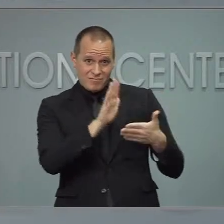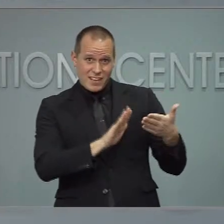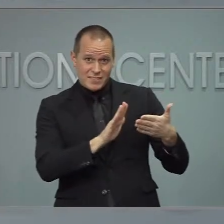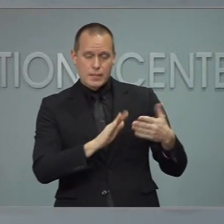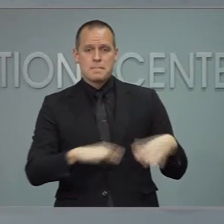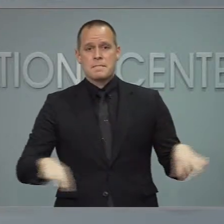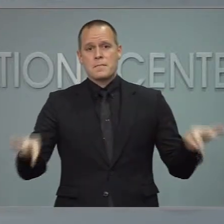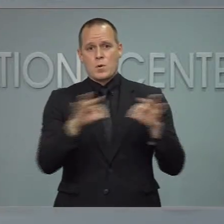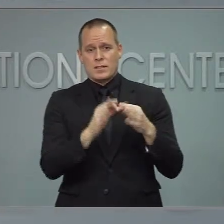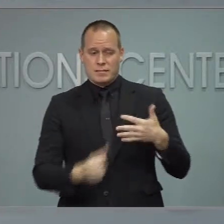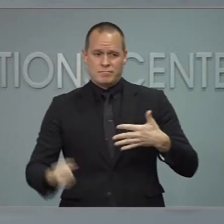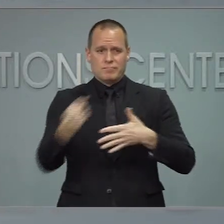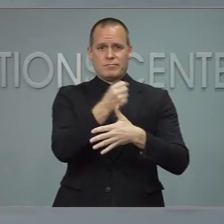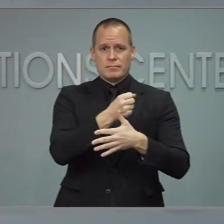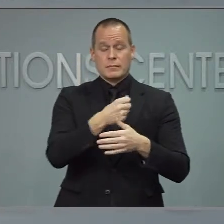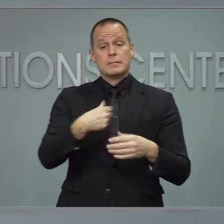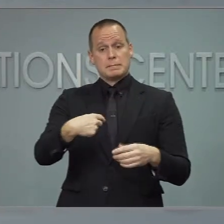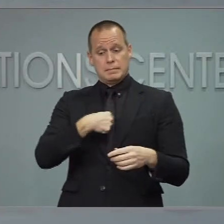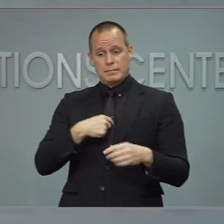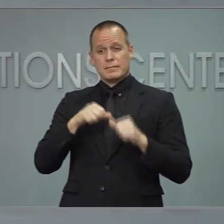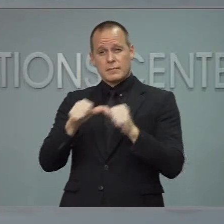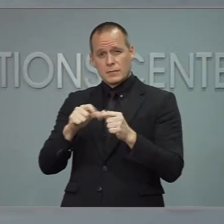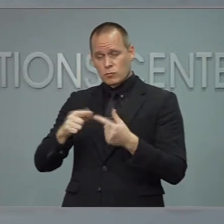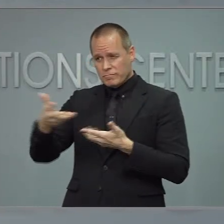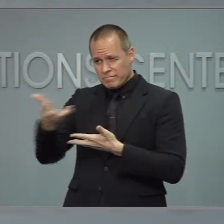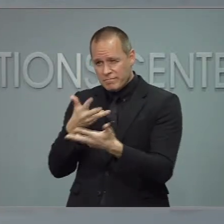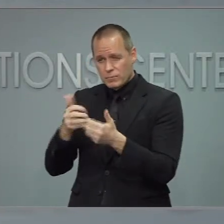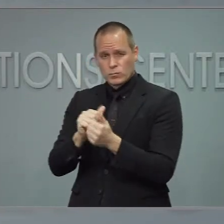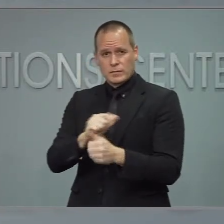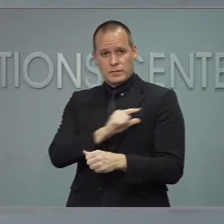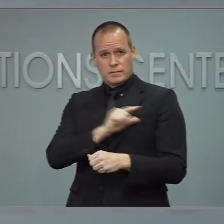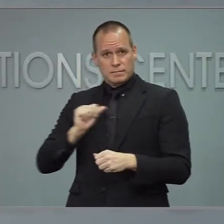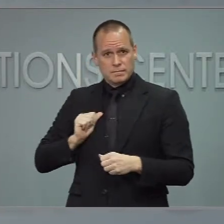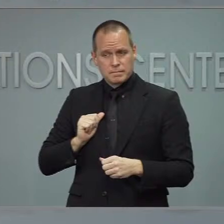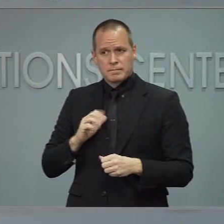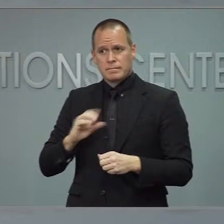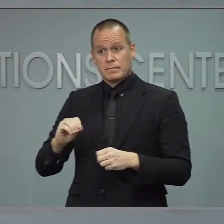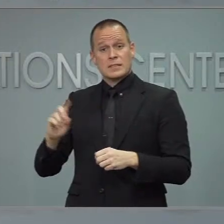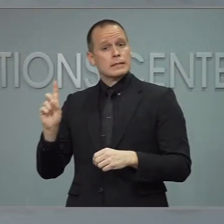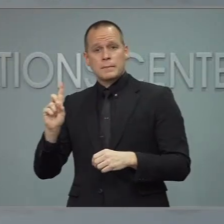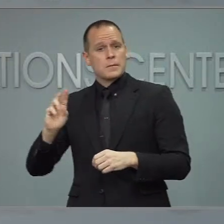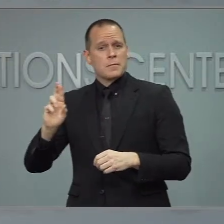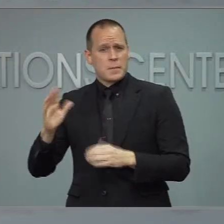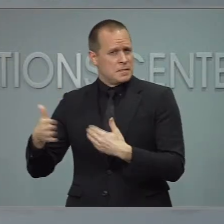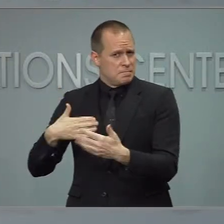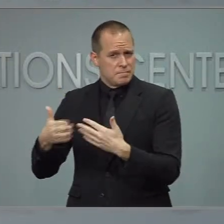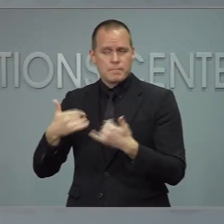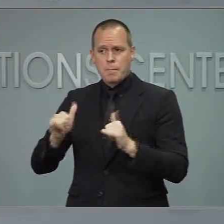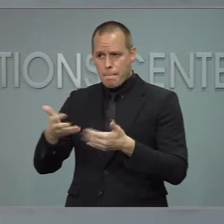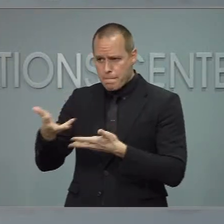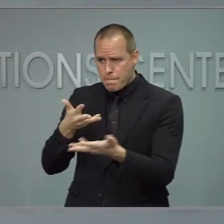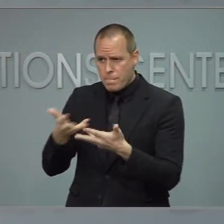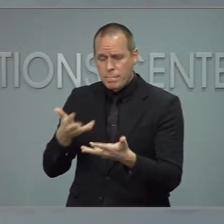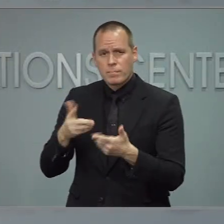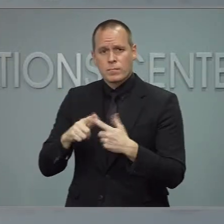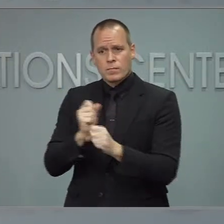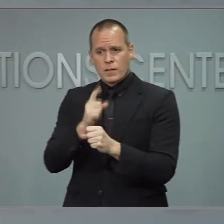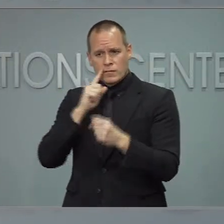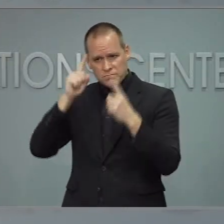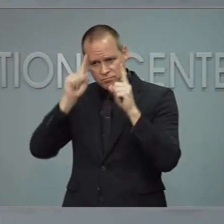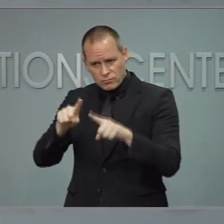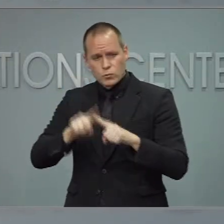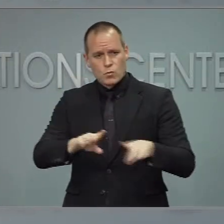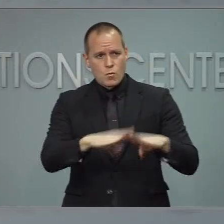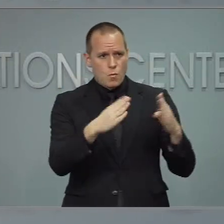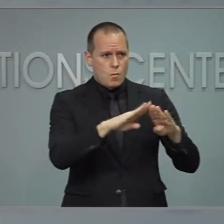priority. And I'm continuing to work with legislative leaders in both parties to ensure that happens safely.